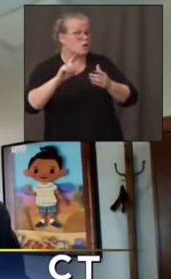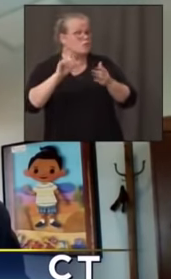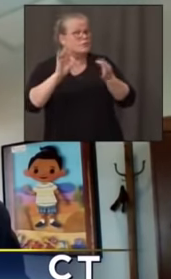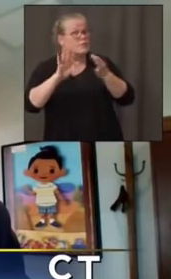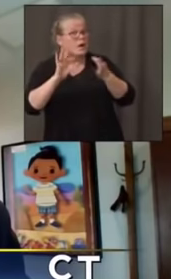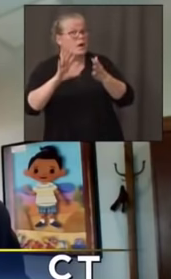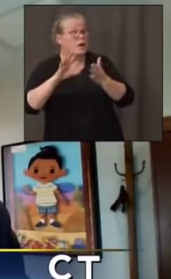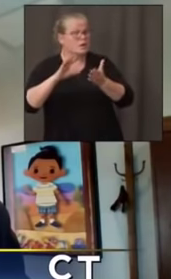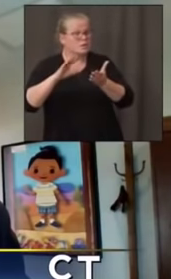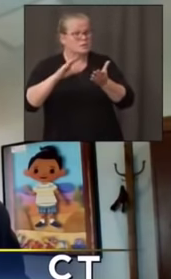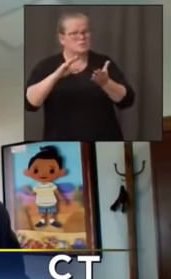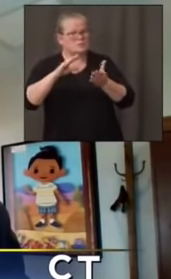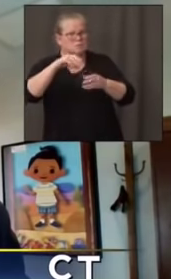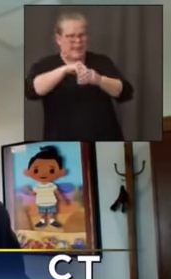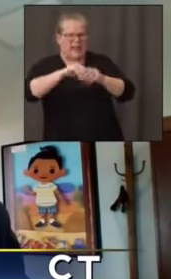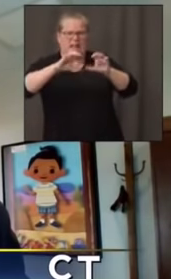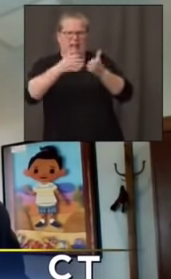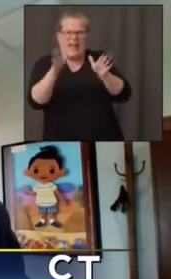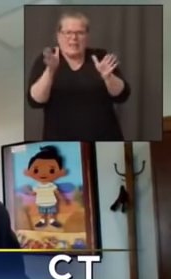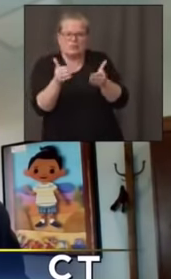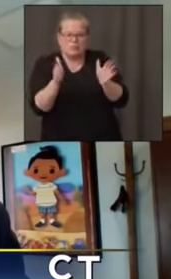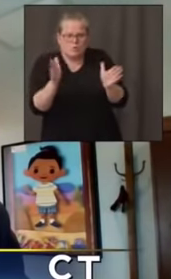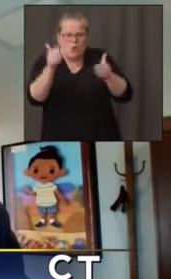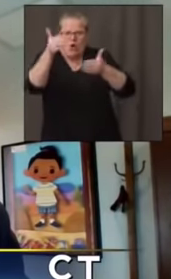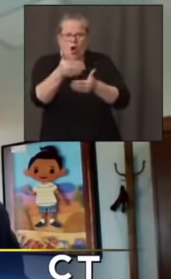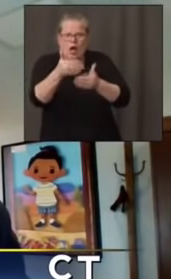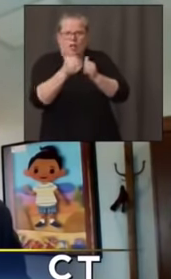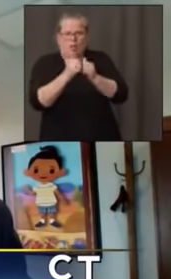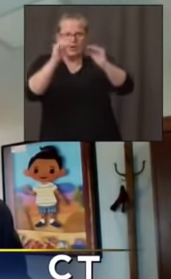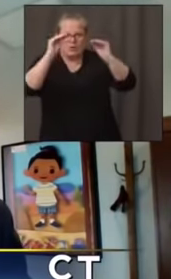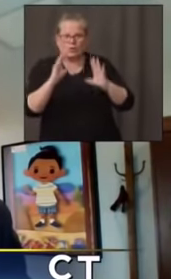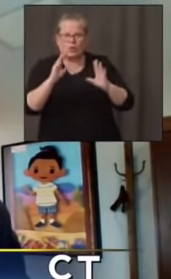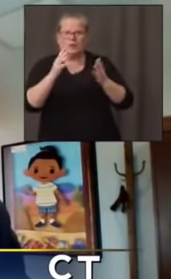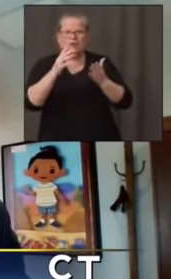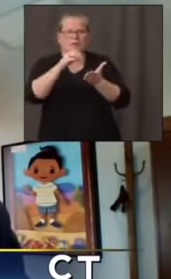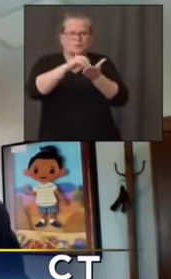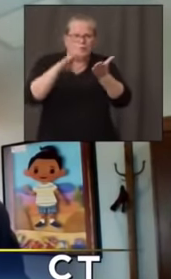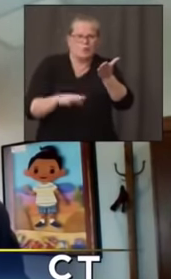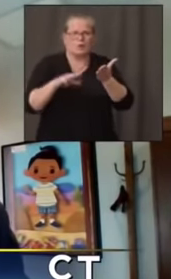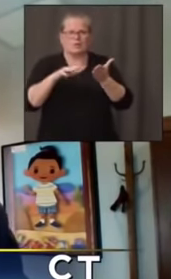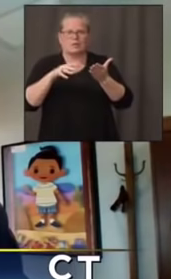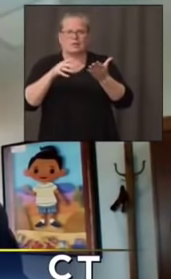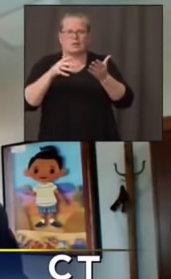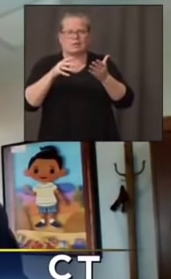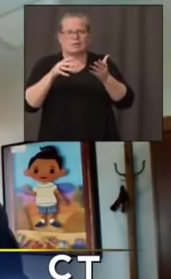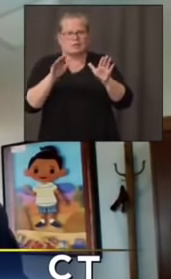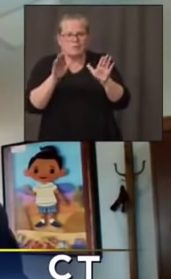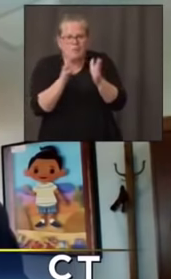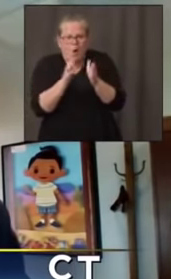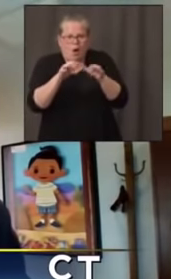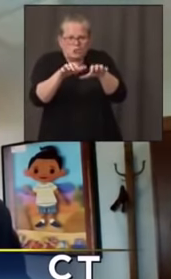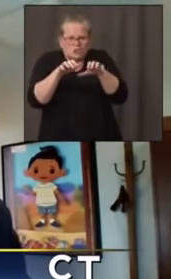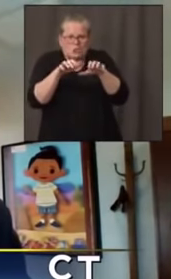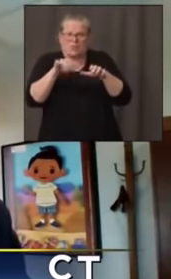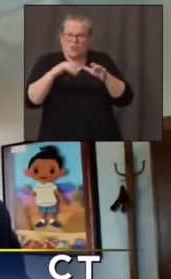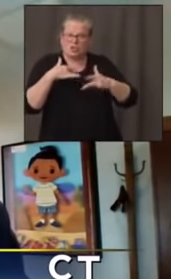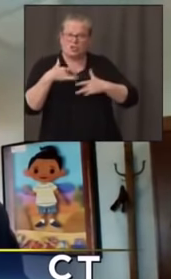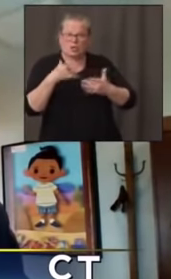students in a small classroom with a lot of kids? Right. We have heard a lot of concerns, a lot of fear, and that's